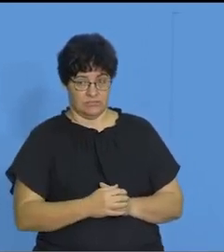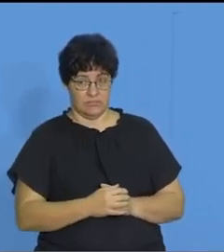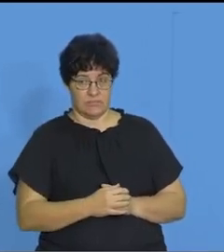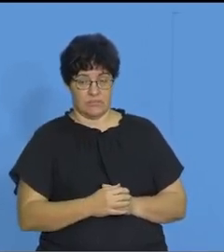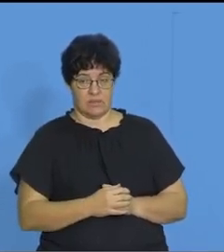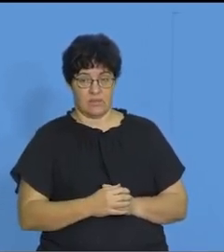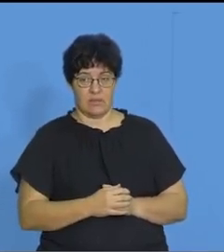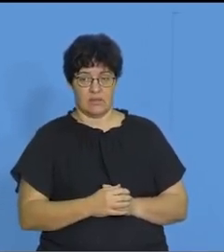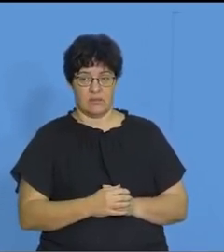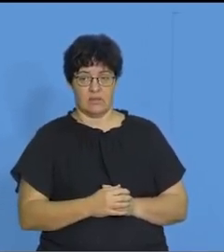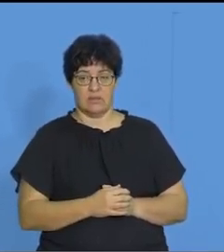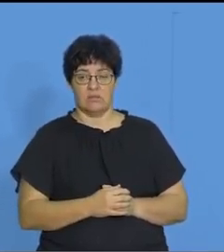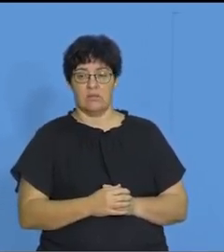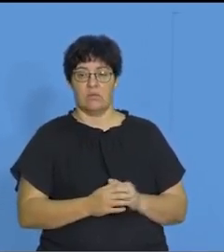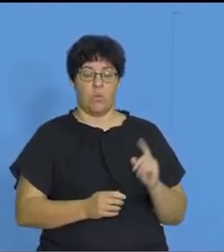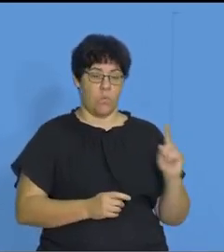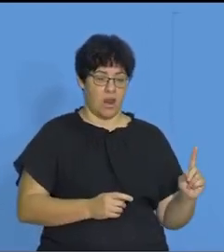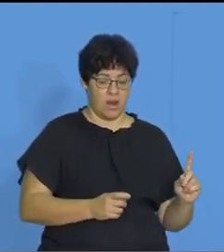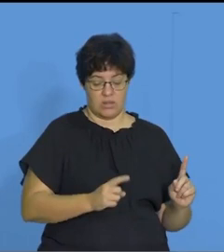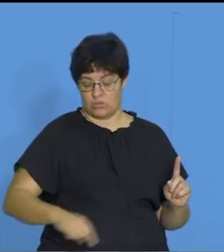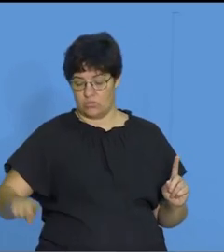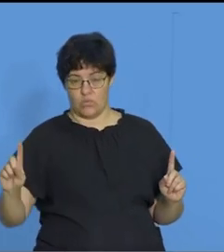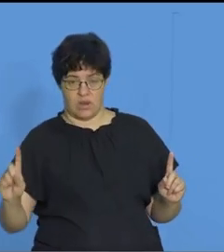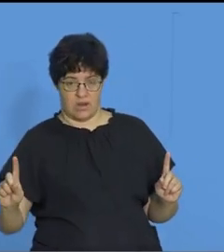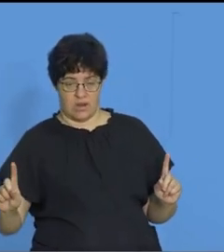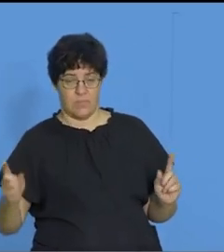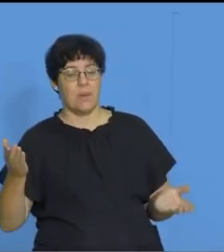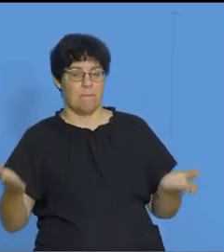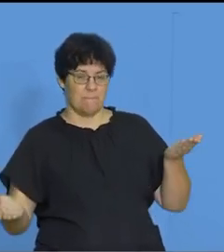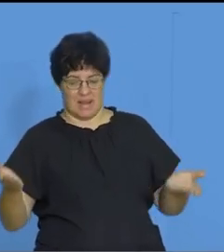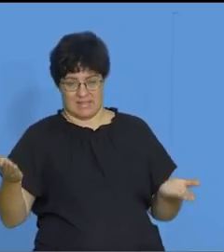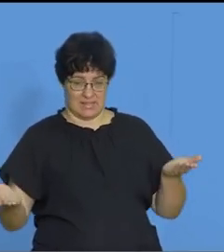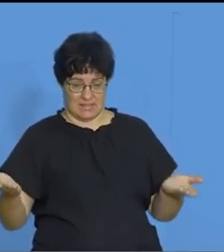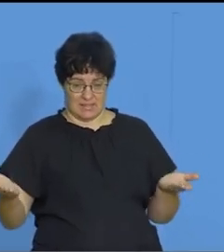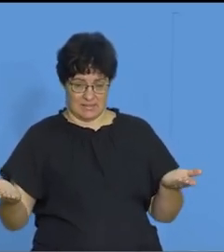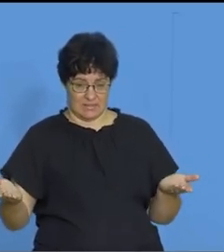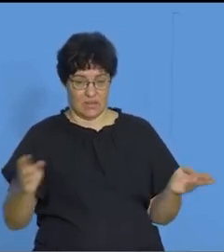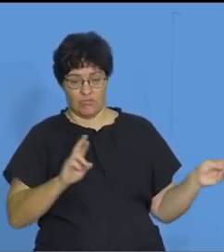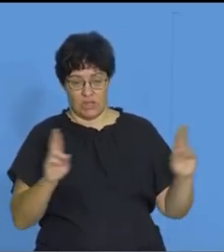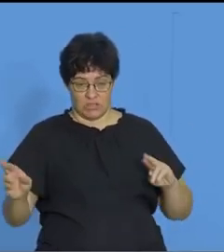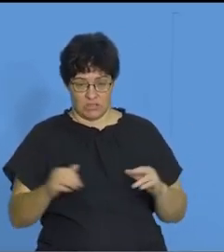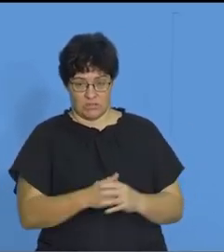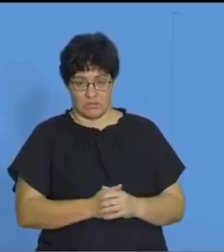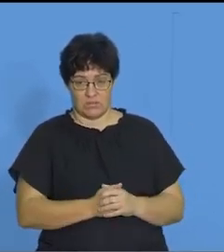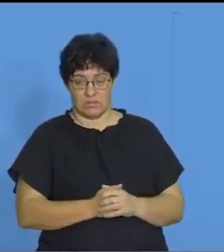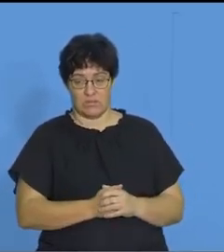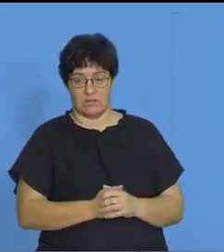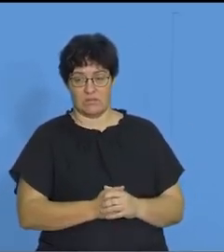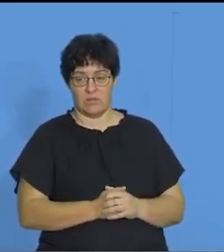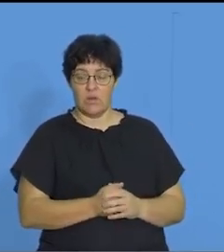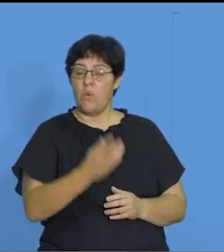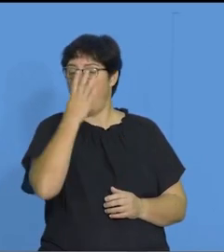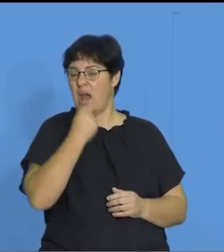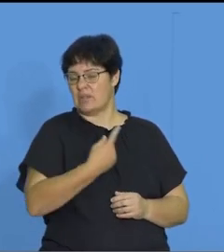Okay, so that's the stoichiometric ratio because 1:1 from the balanced equation of reaction. Okay,